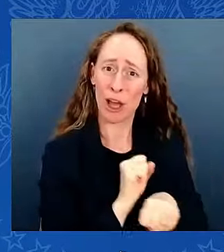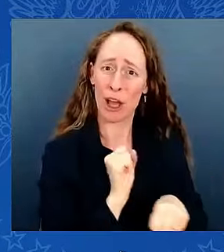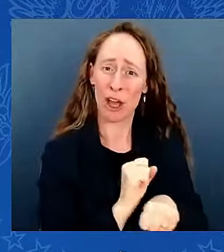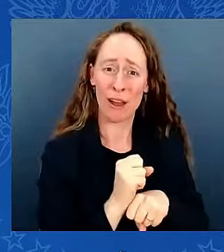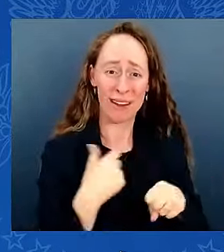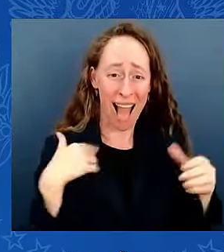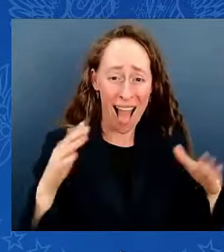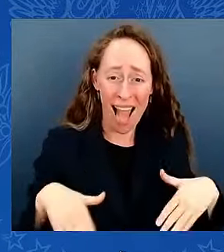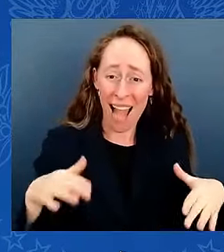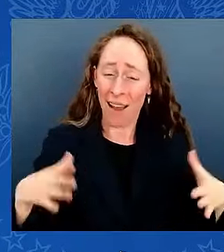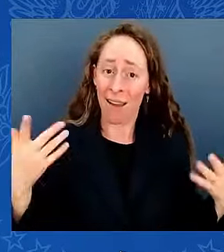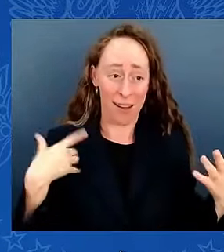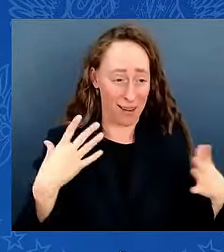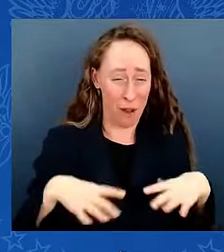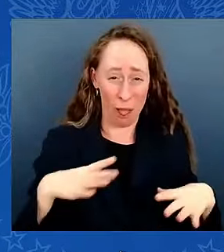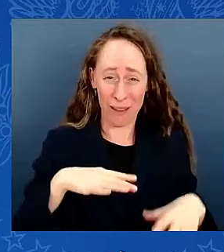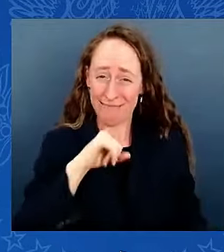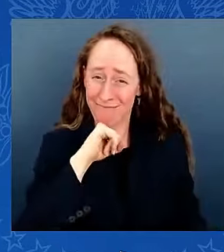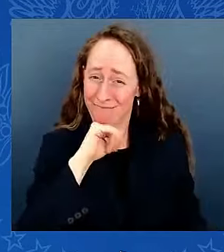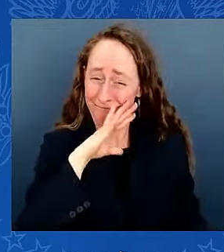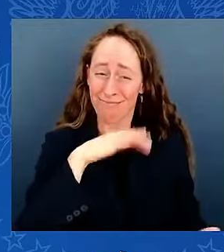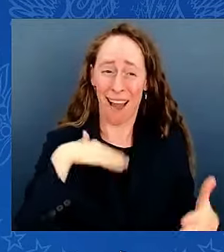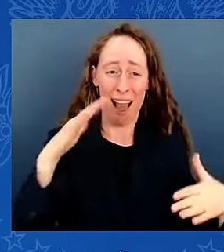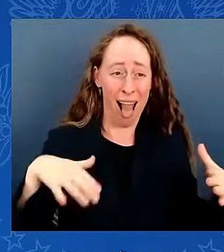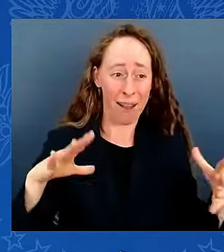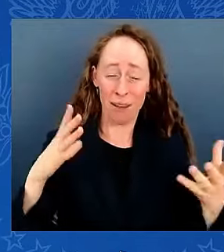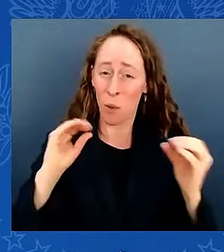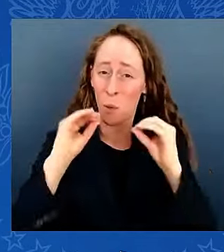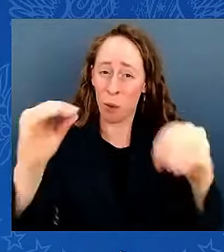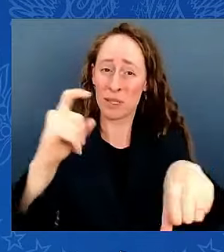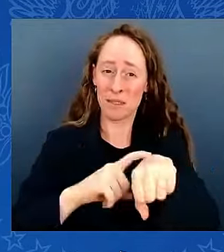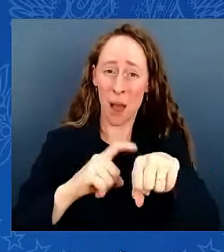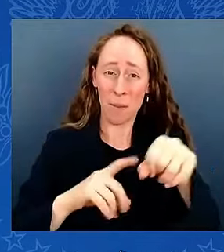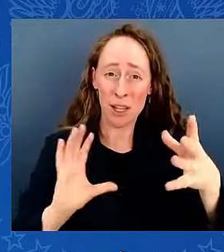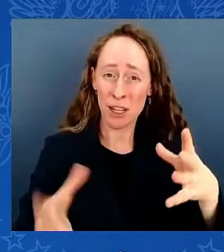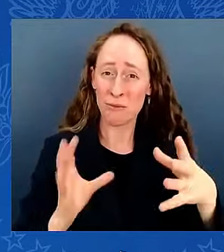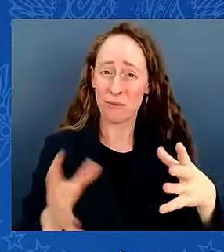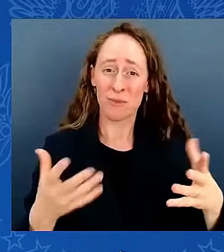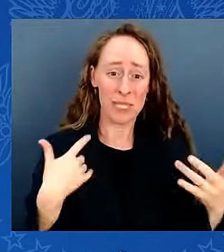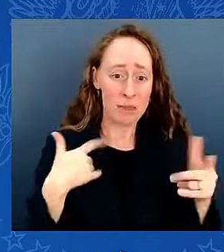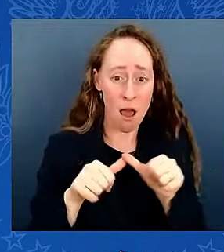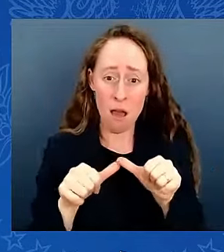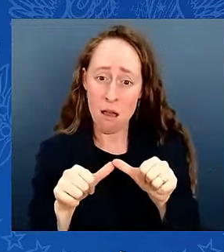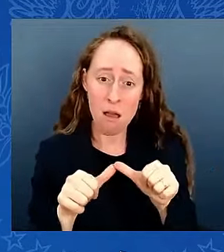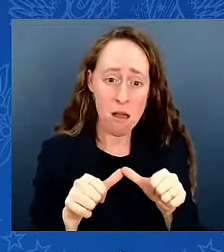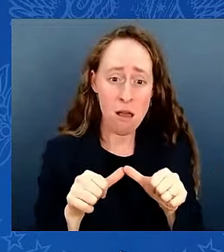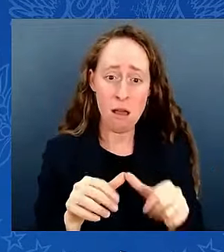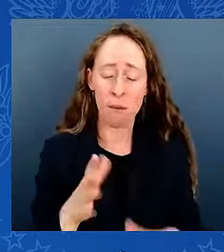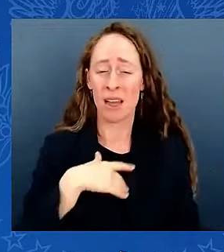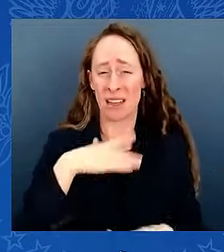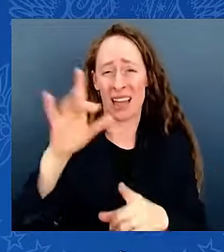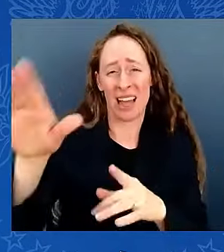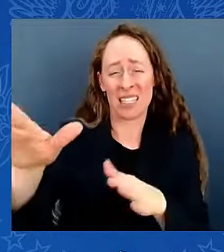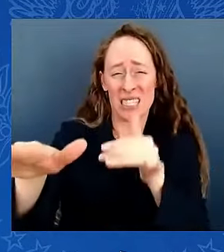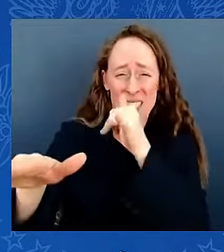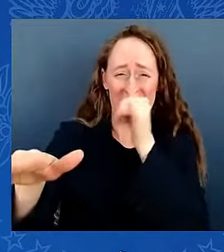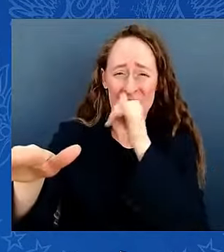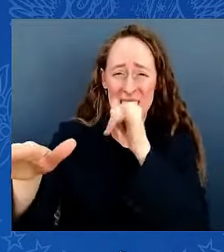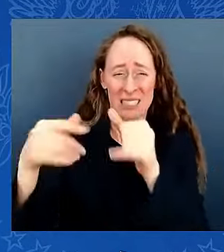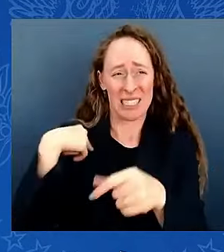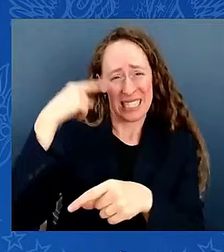The meeting was going a little long, but I knew I needed to sneak out to get my child from daycare because they charge $5 a